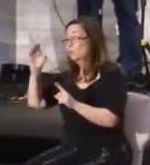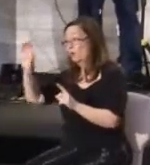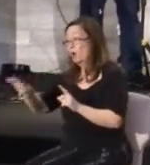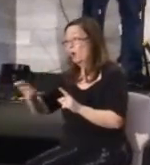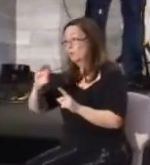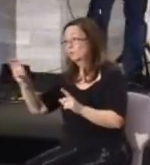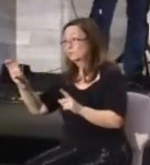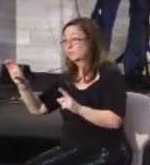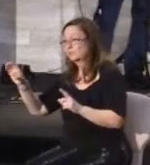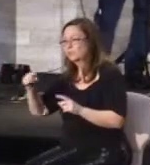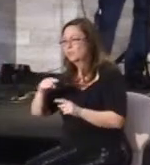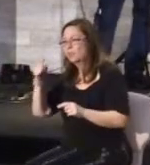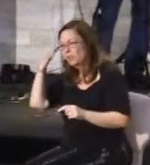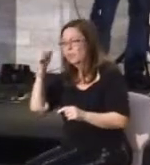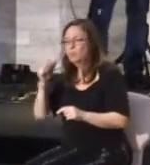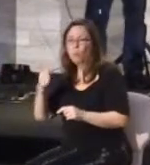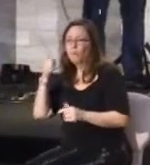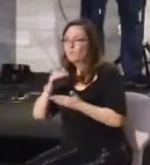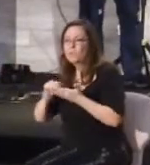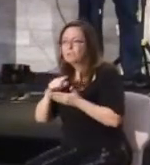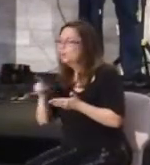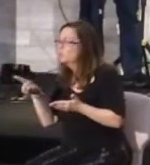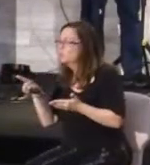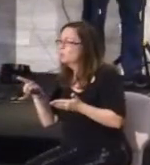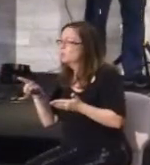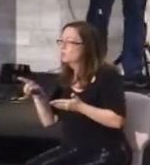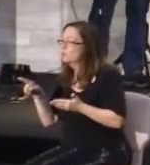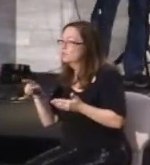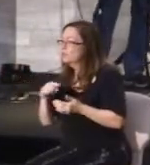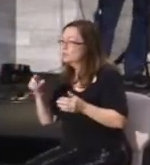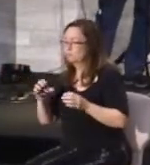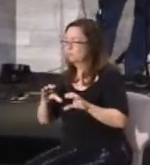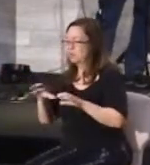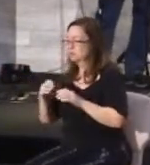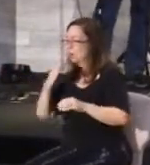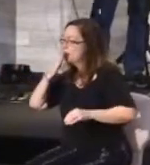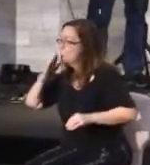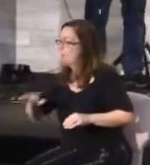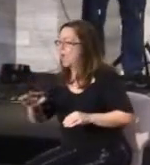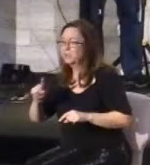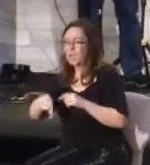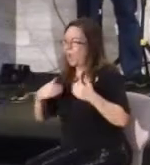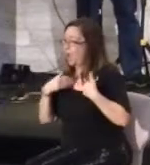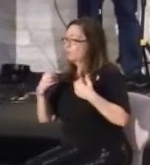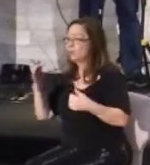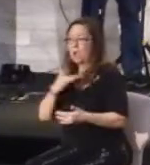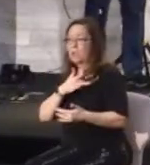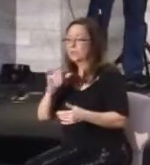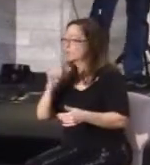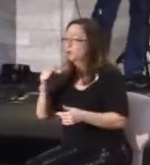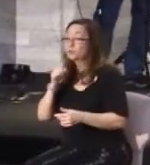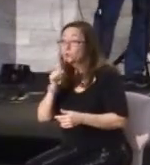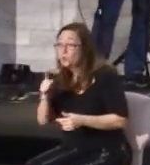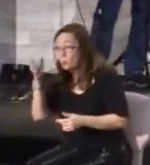think that he's not going to forgive you? Do you really think that you've done too many bad things to where forgiveness isn't available to you? That's not true.